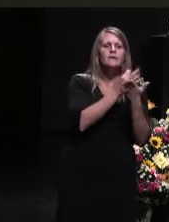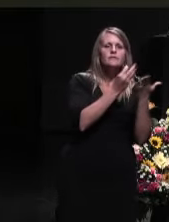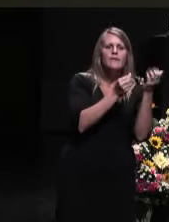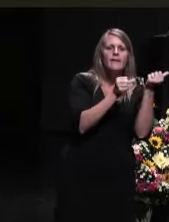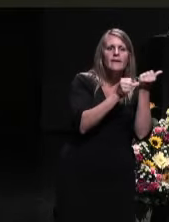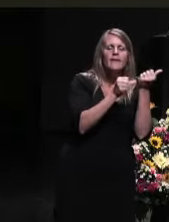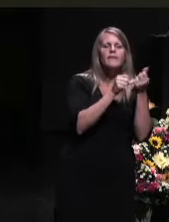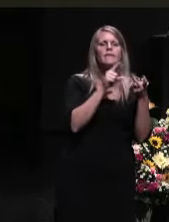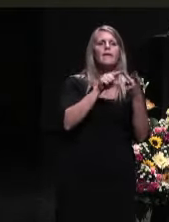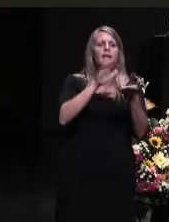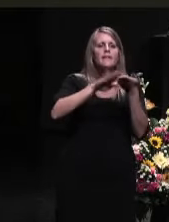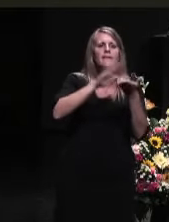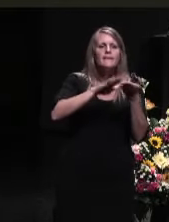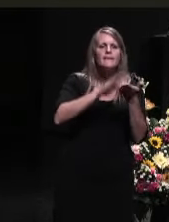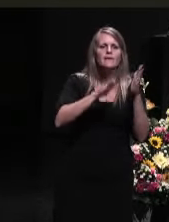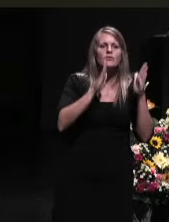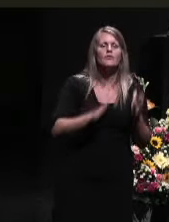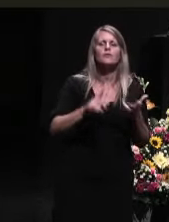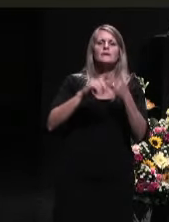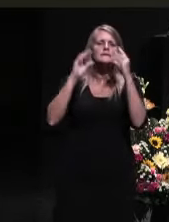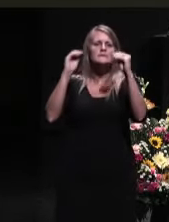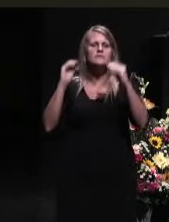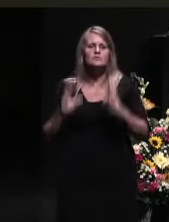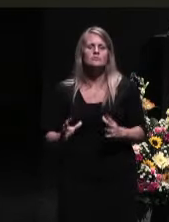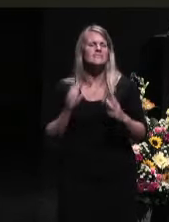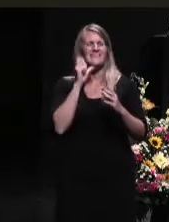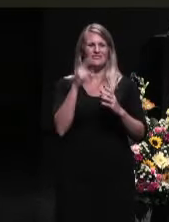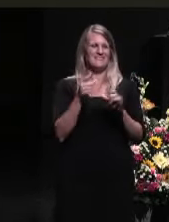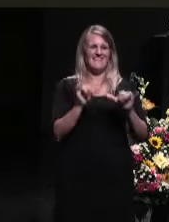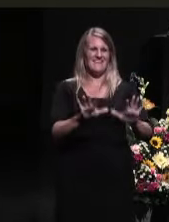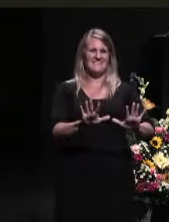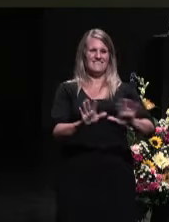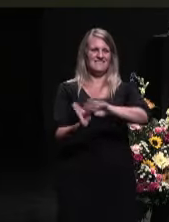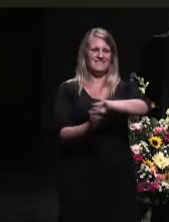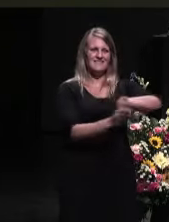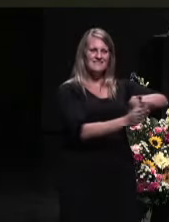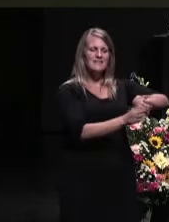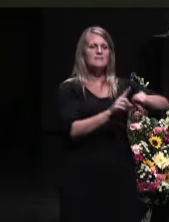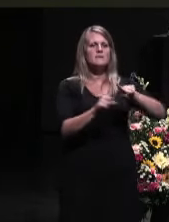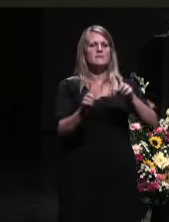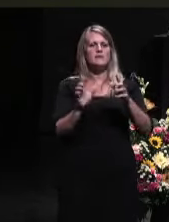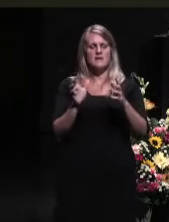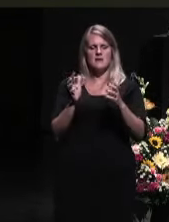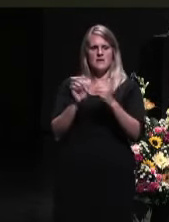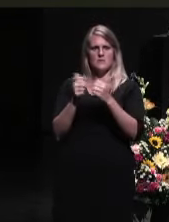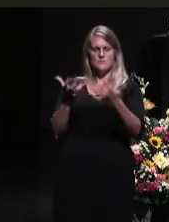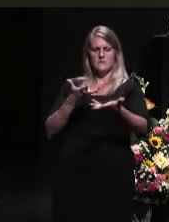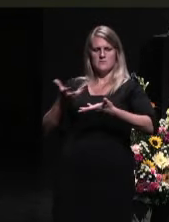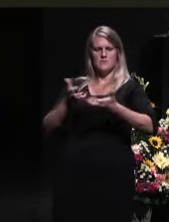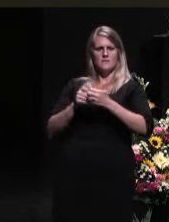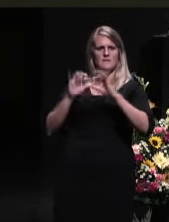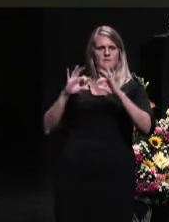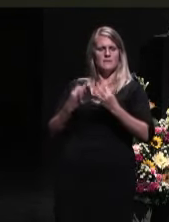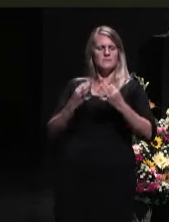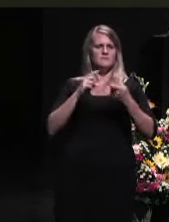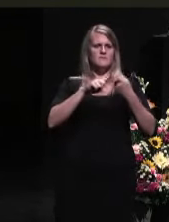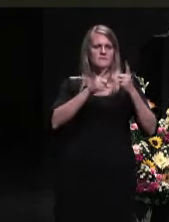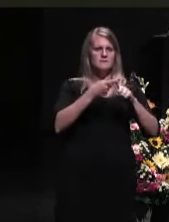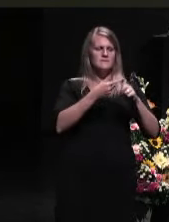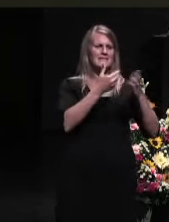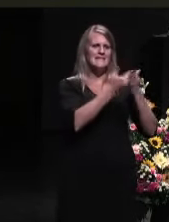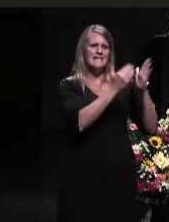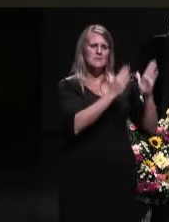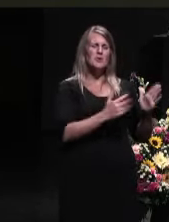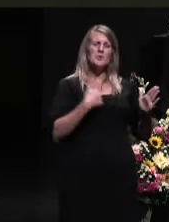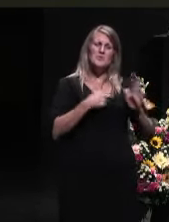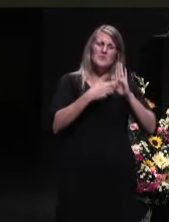the buildings, not just in those capacities, but when we're interacting with our family, our friends, our neighbors, we wear the